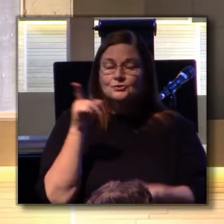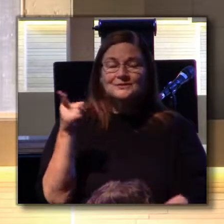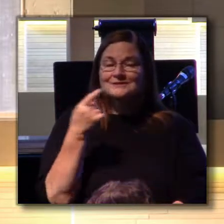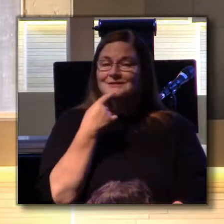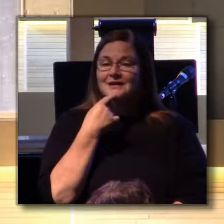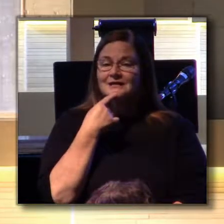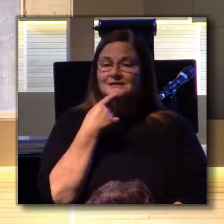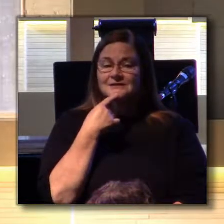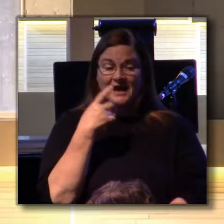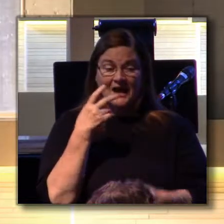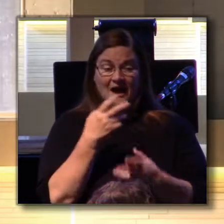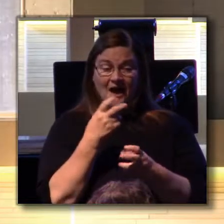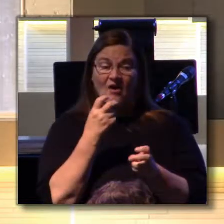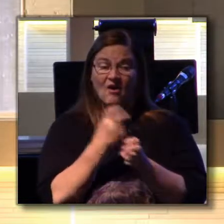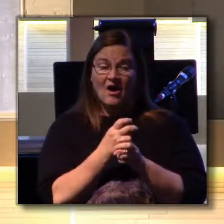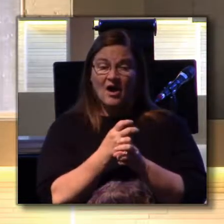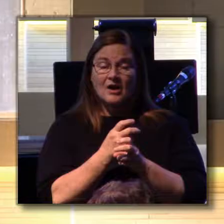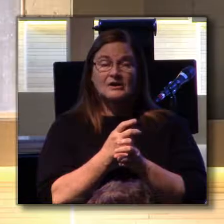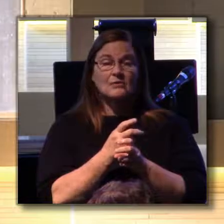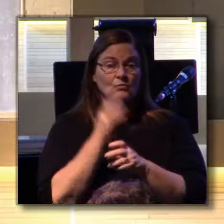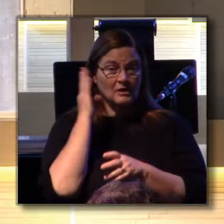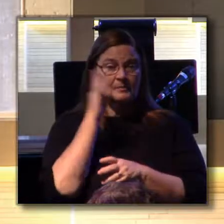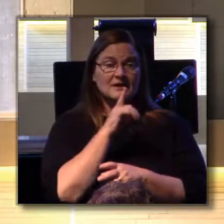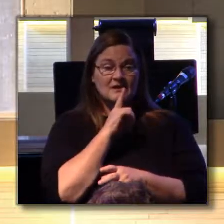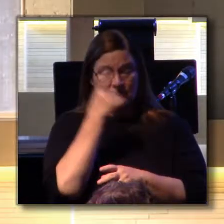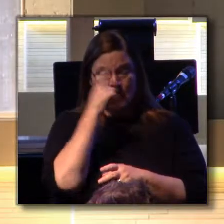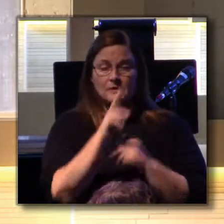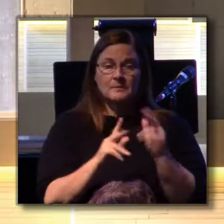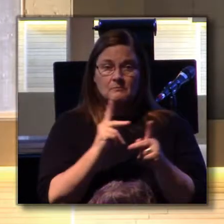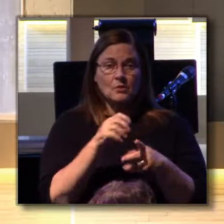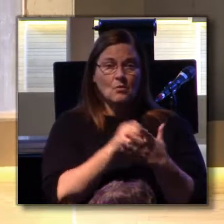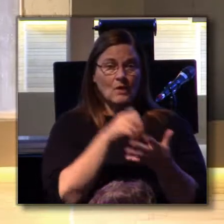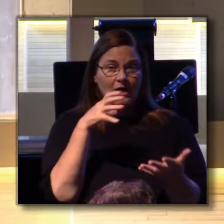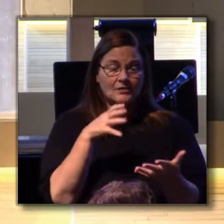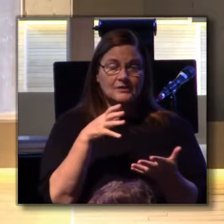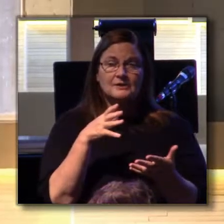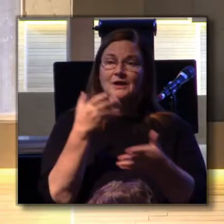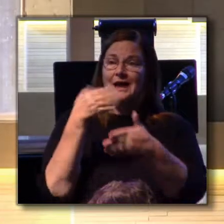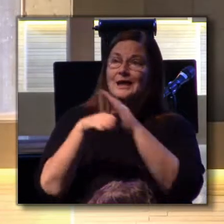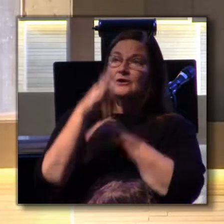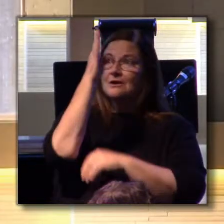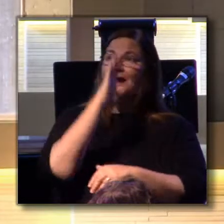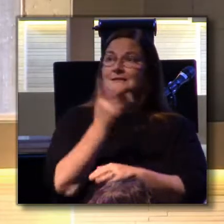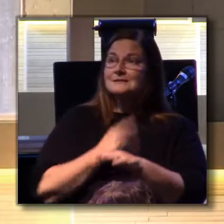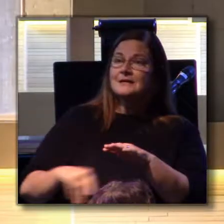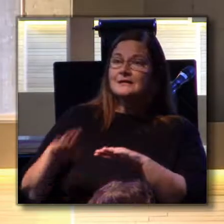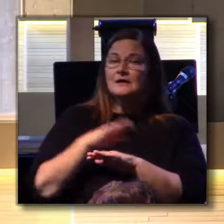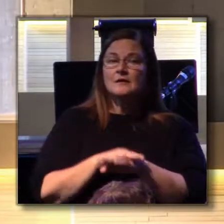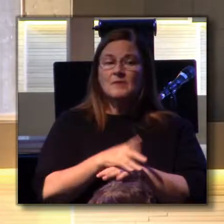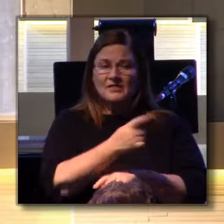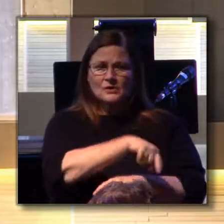how hard it will be for those who are wealthy to enter the kingdom of God. And they're going, what?